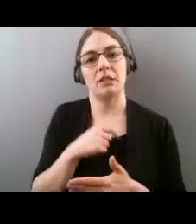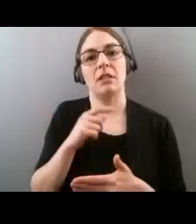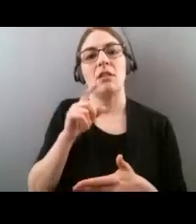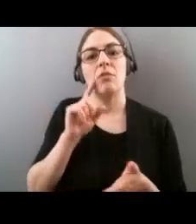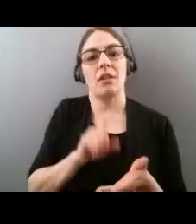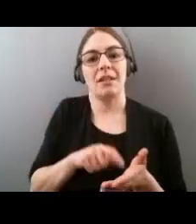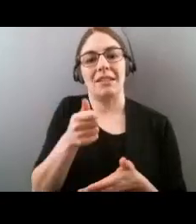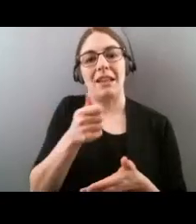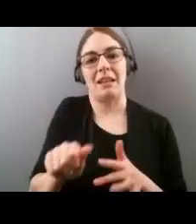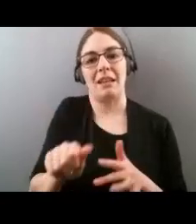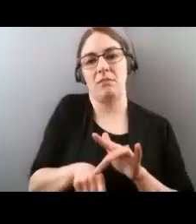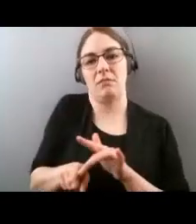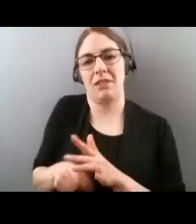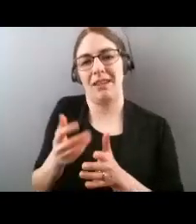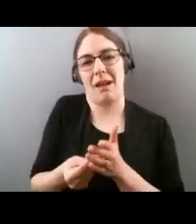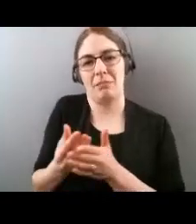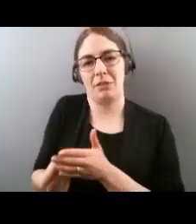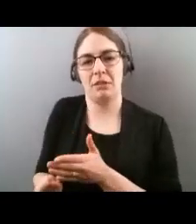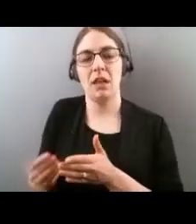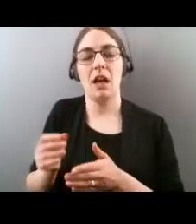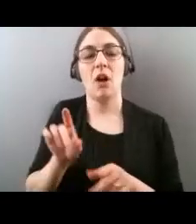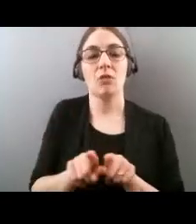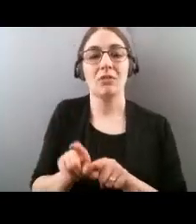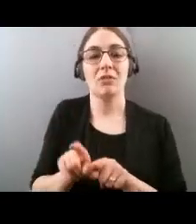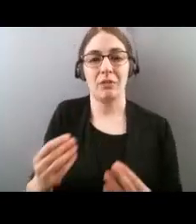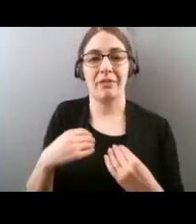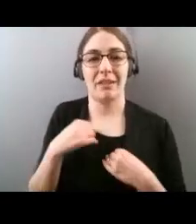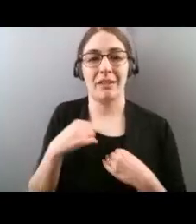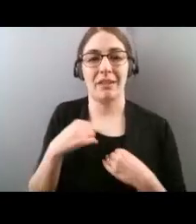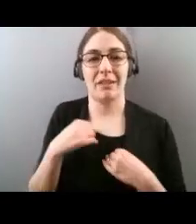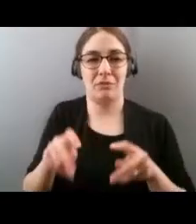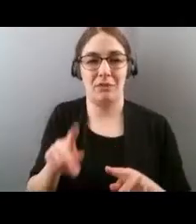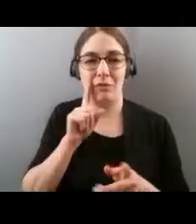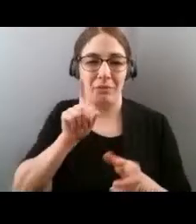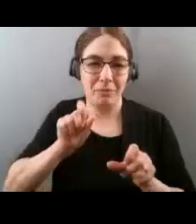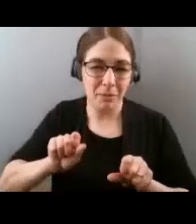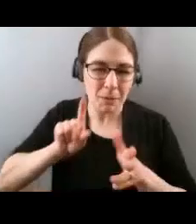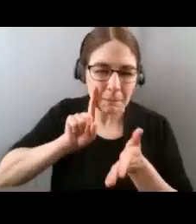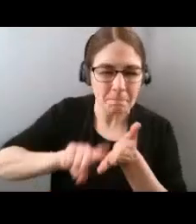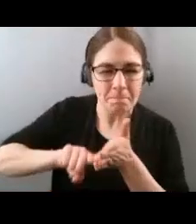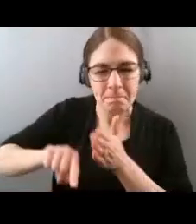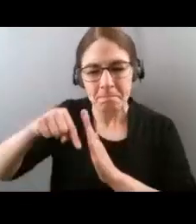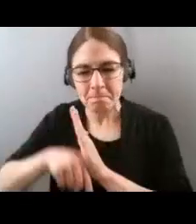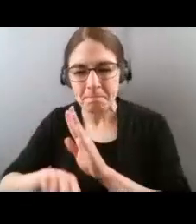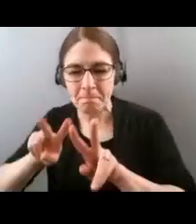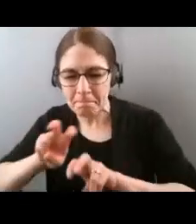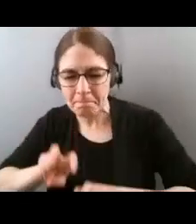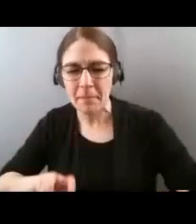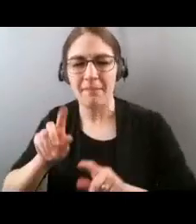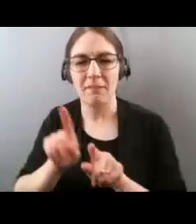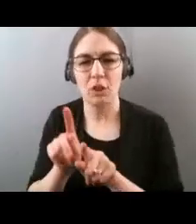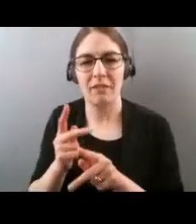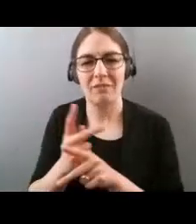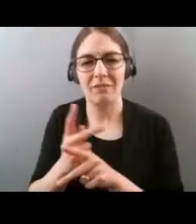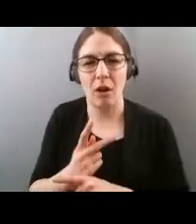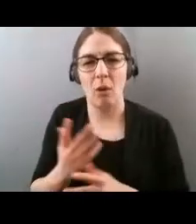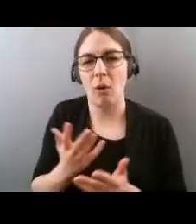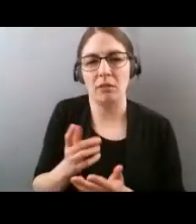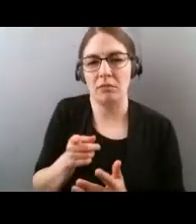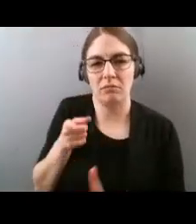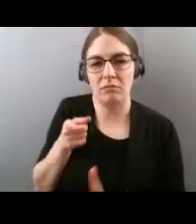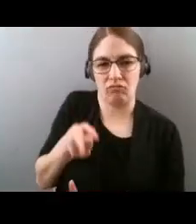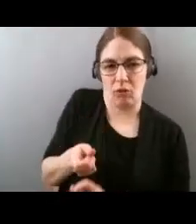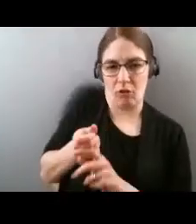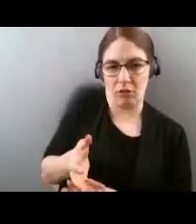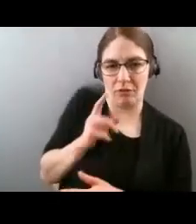And then that provides us with the opportunity to investigate that and then address the root cause of that issue and just get to the bottom of that. Many times we find